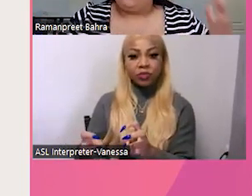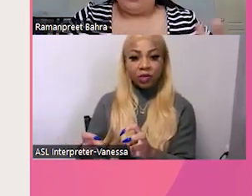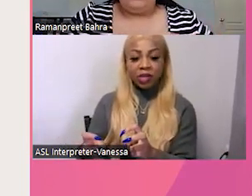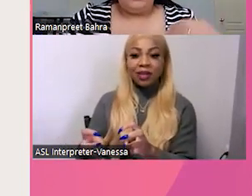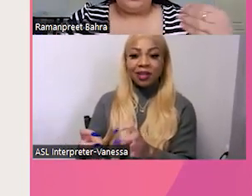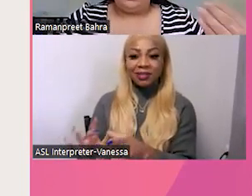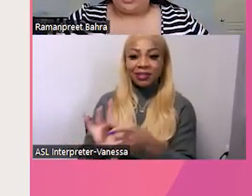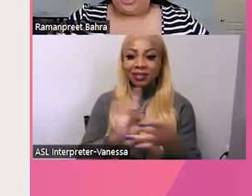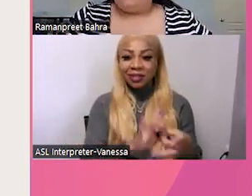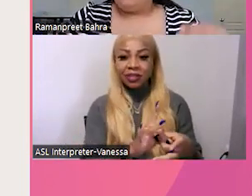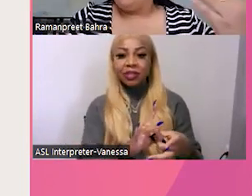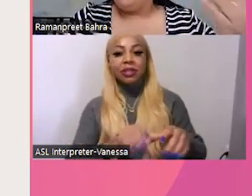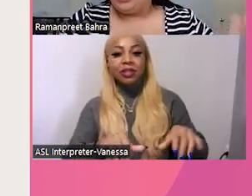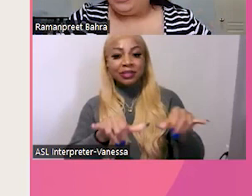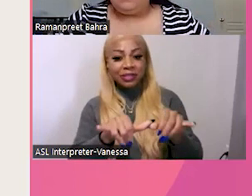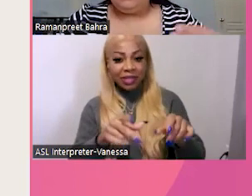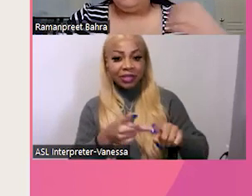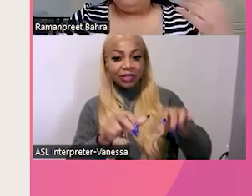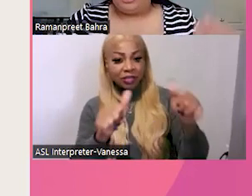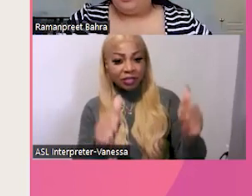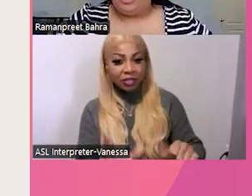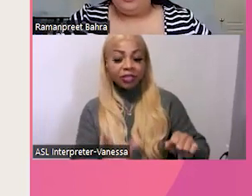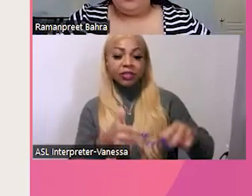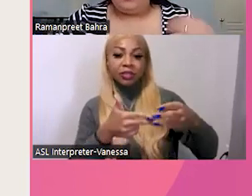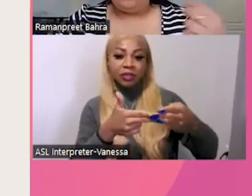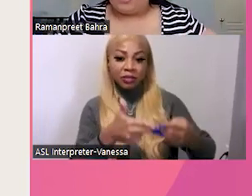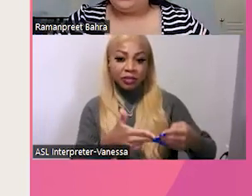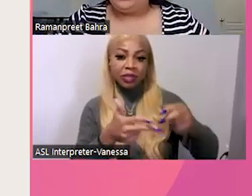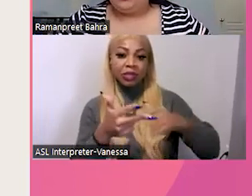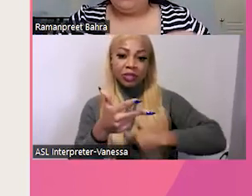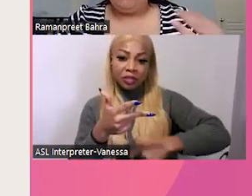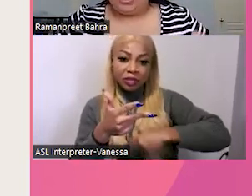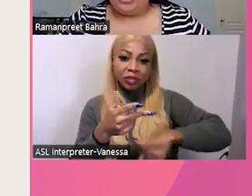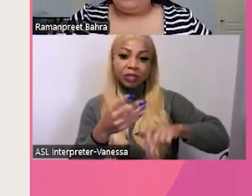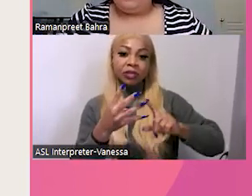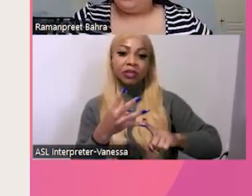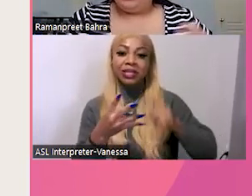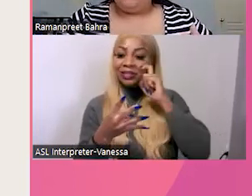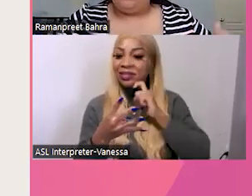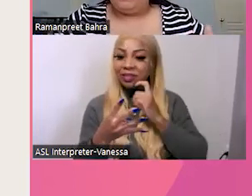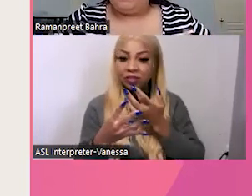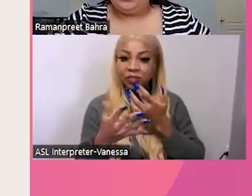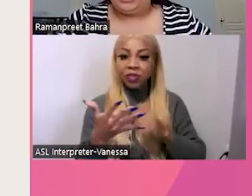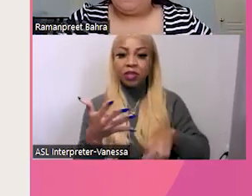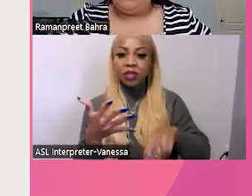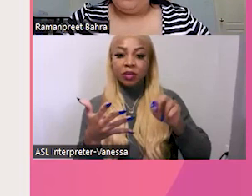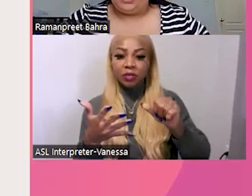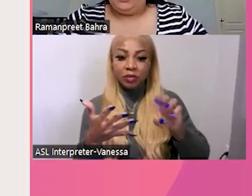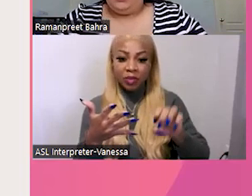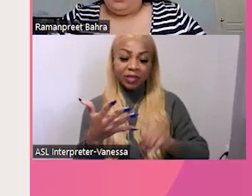body size, shape, weight, gender, sexuality, race, and also